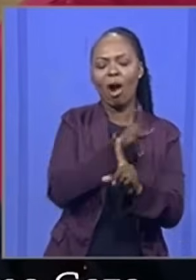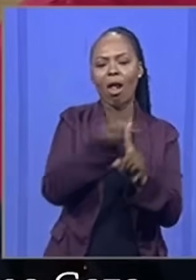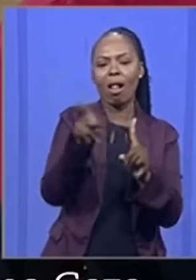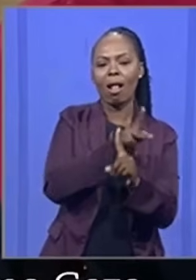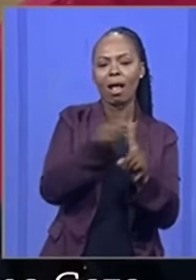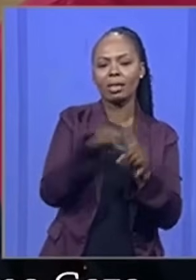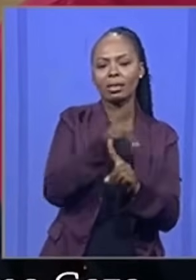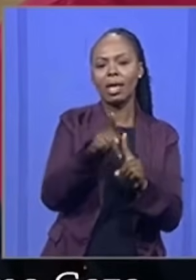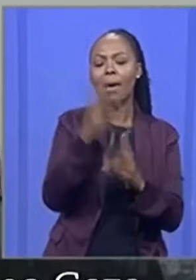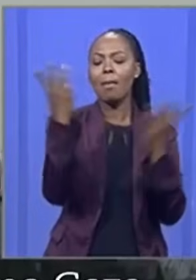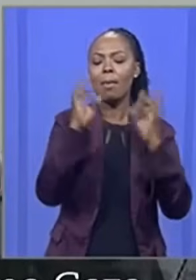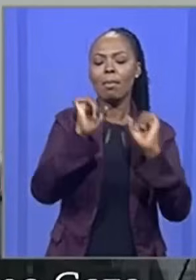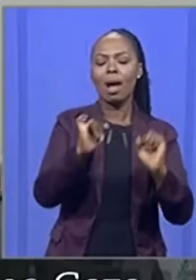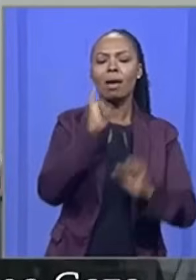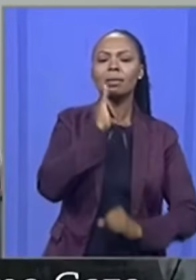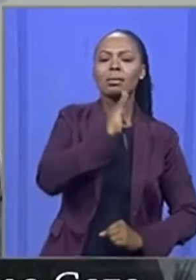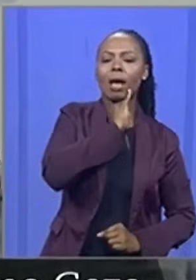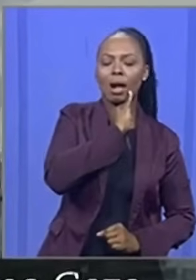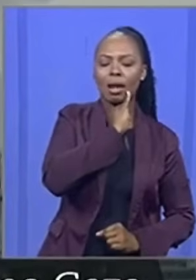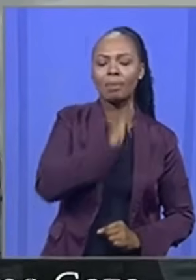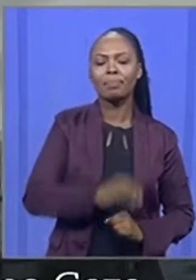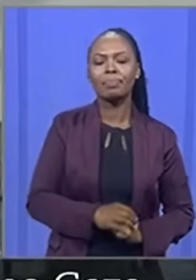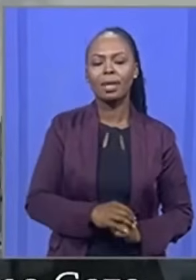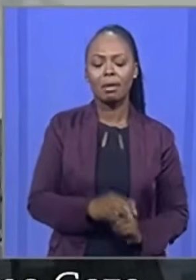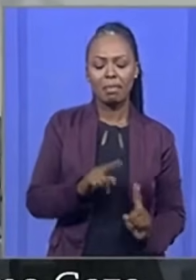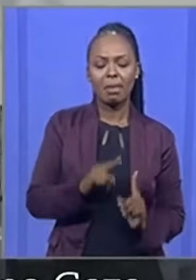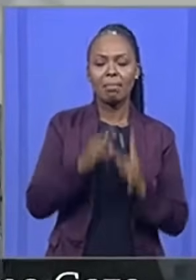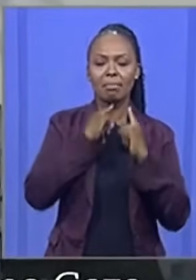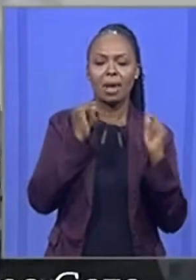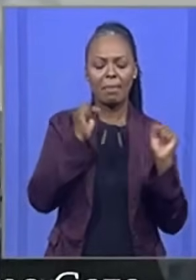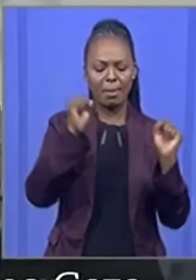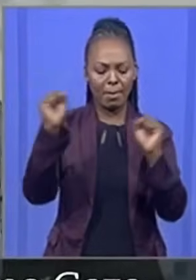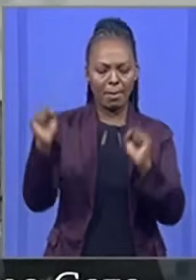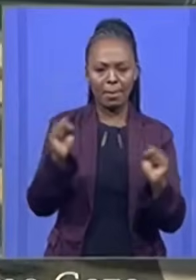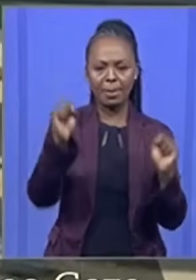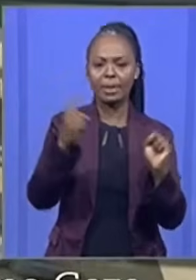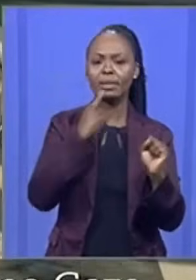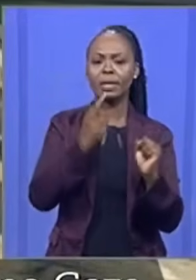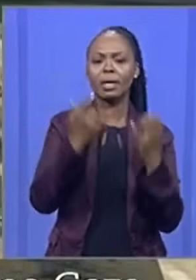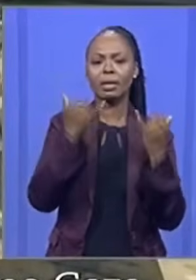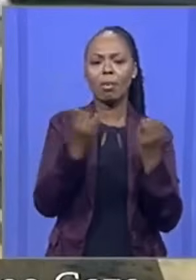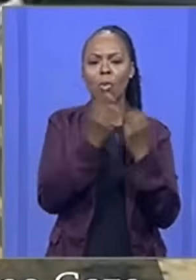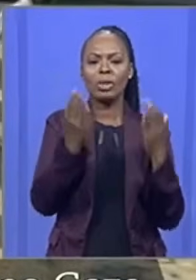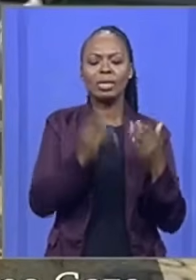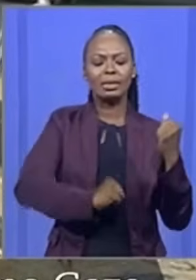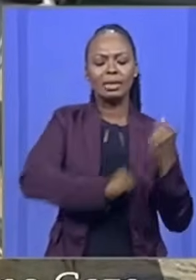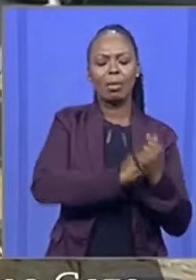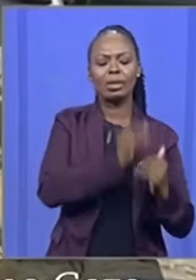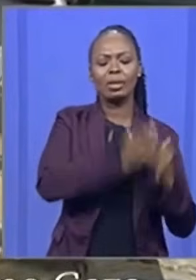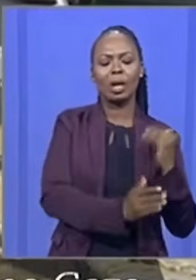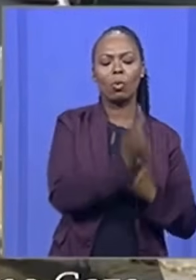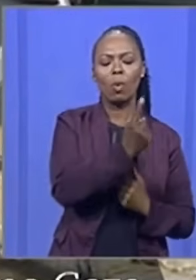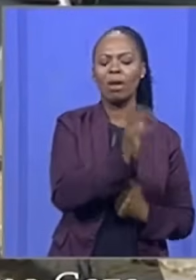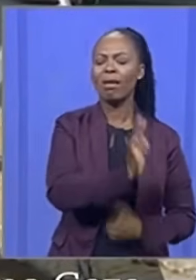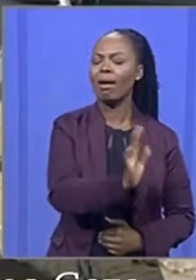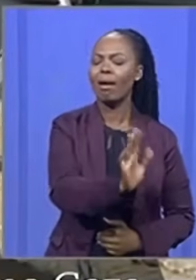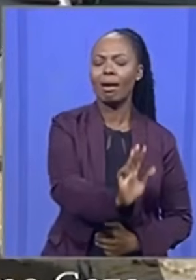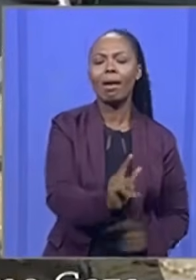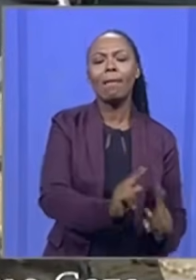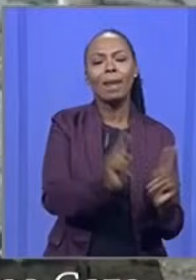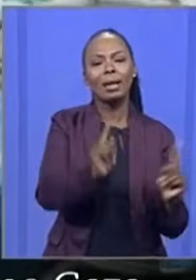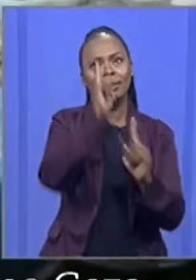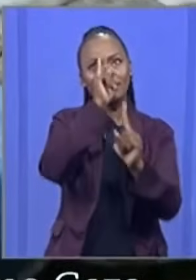Palestinian citizens of Israel. Moruti Chikane o latola ditsholo tsa hore leeto la bona le ne le sekametse lehlakore le leng o re maikemisetso a bona